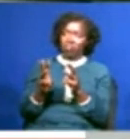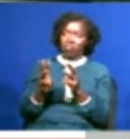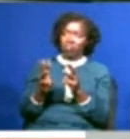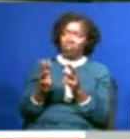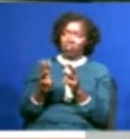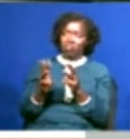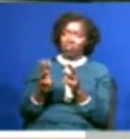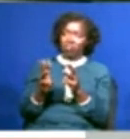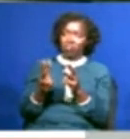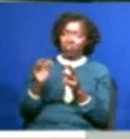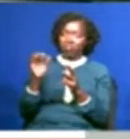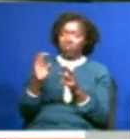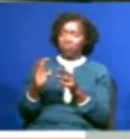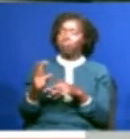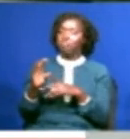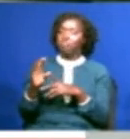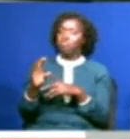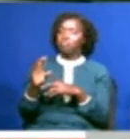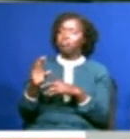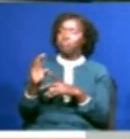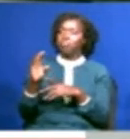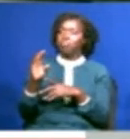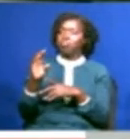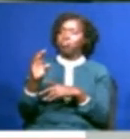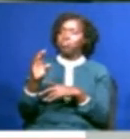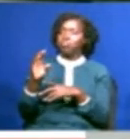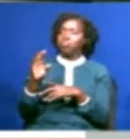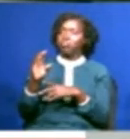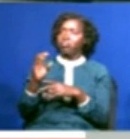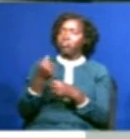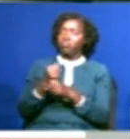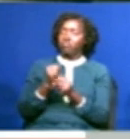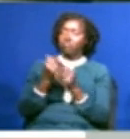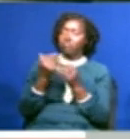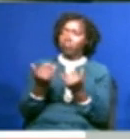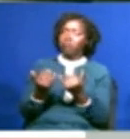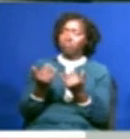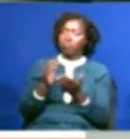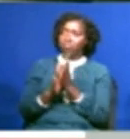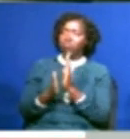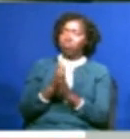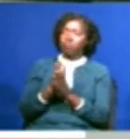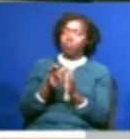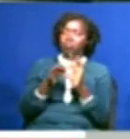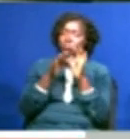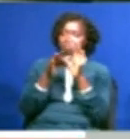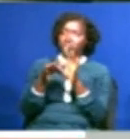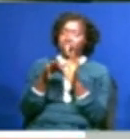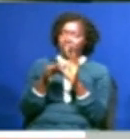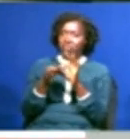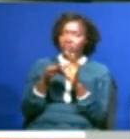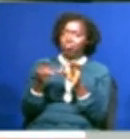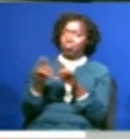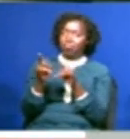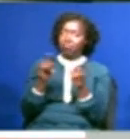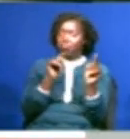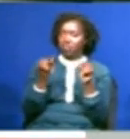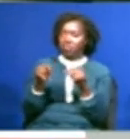the IBC should be reconstituted now without Azmio also coming into